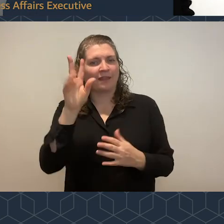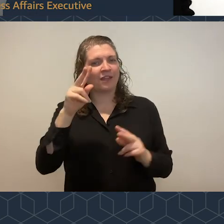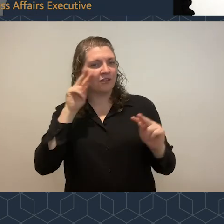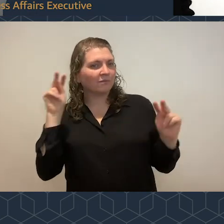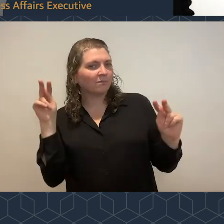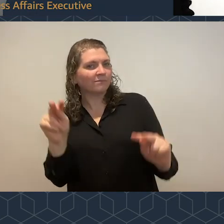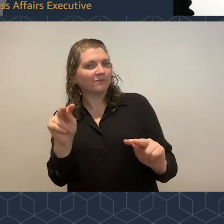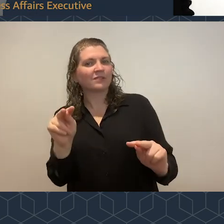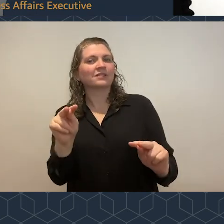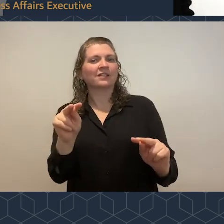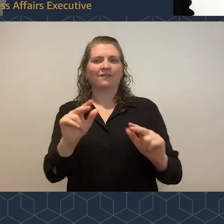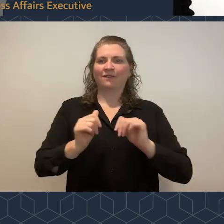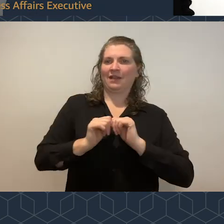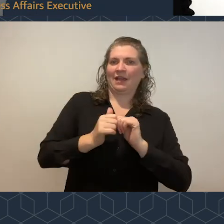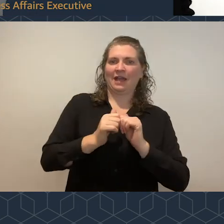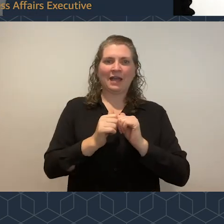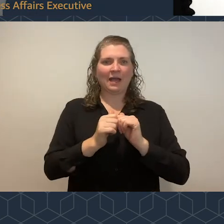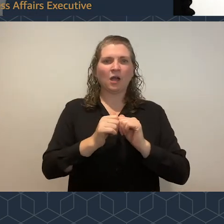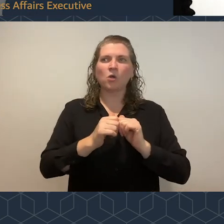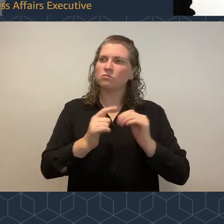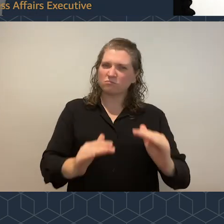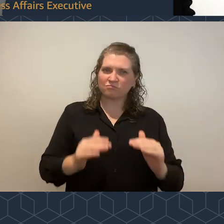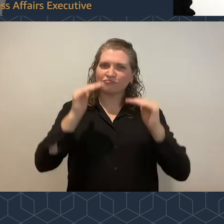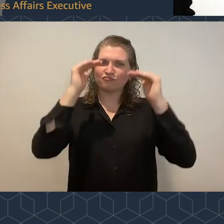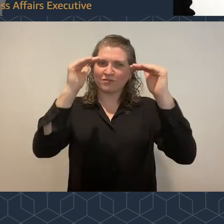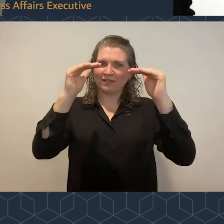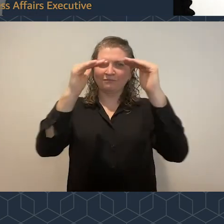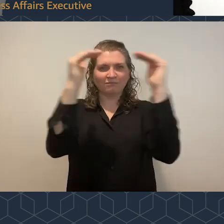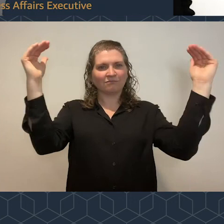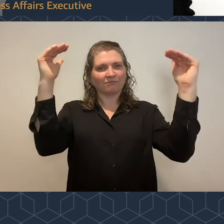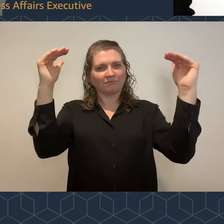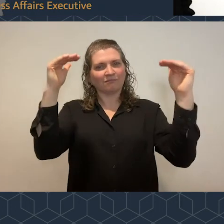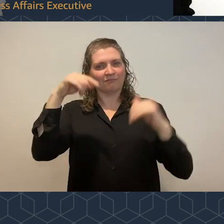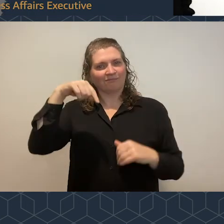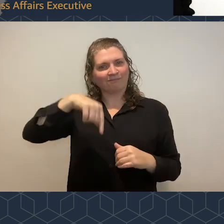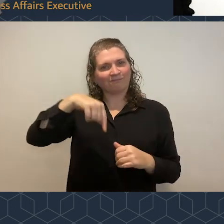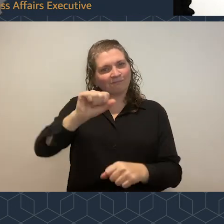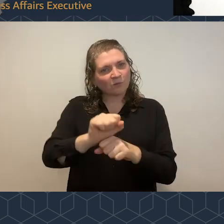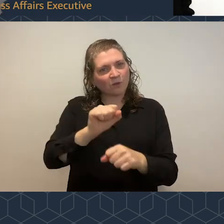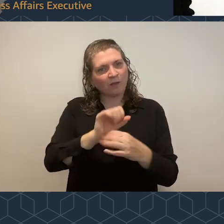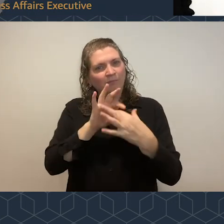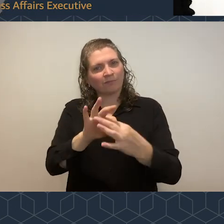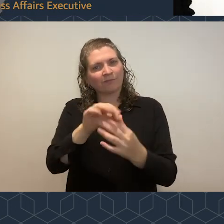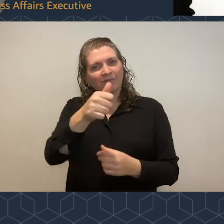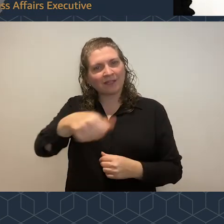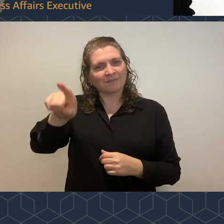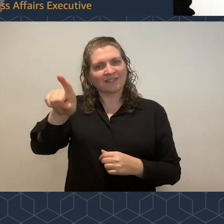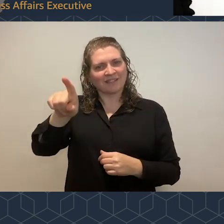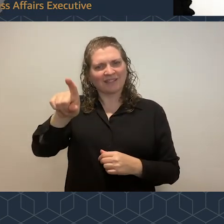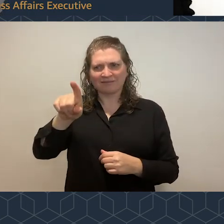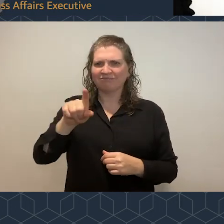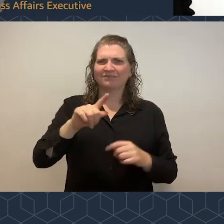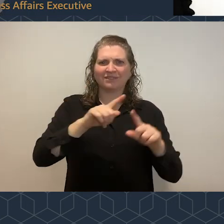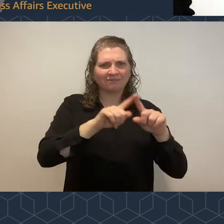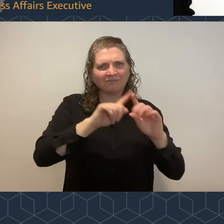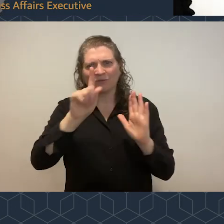tips in regards to how to be a bar-raising candidate as you navigate Amazon.jobs and looking at all of our various roles and